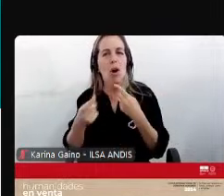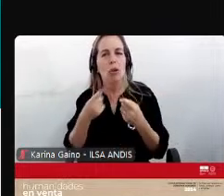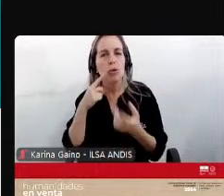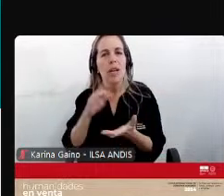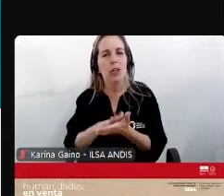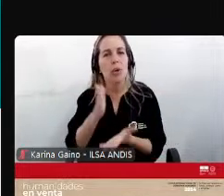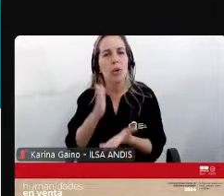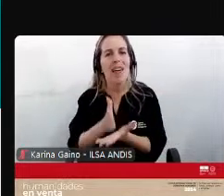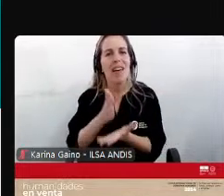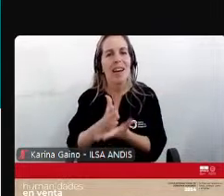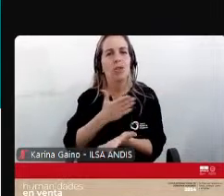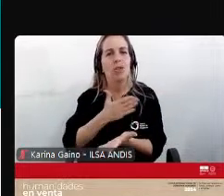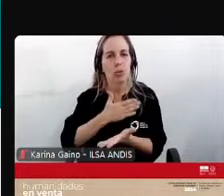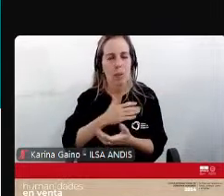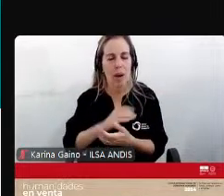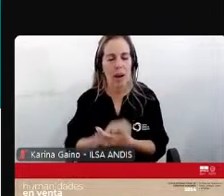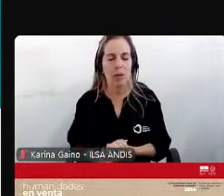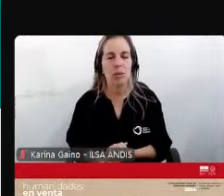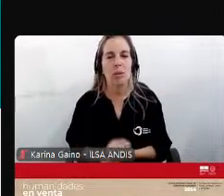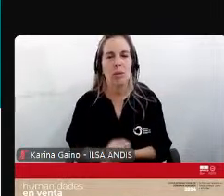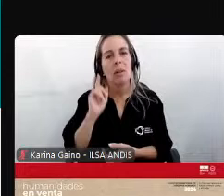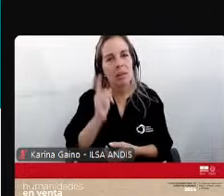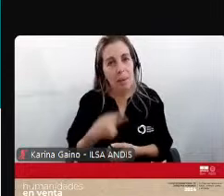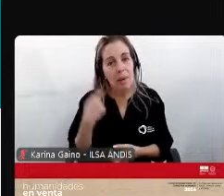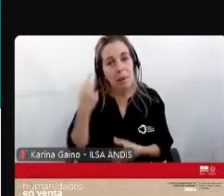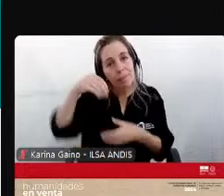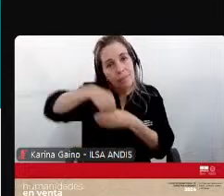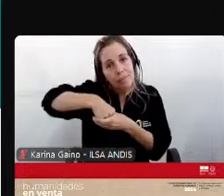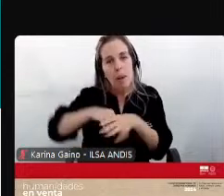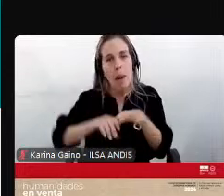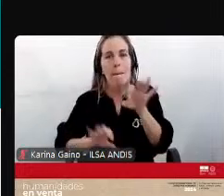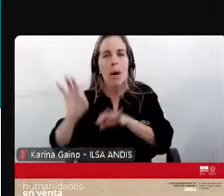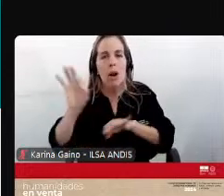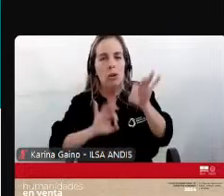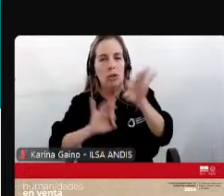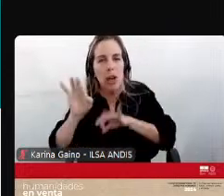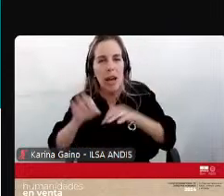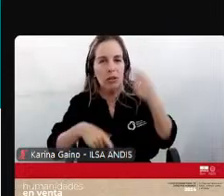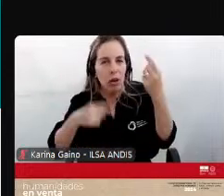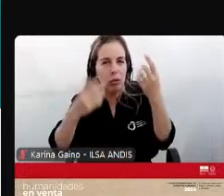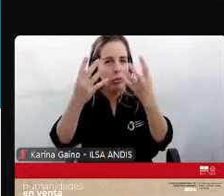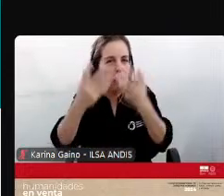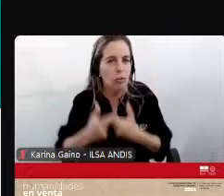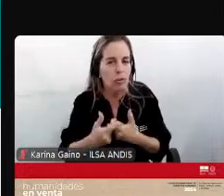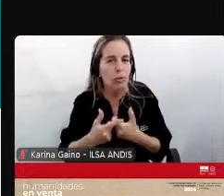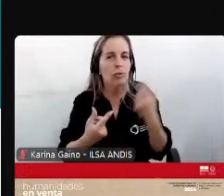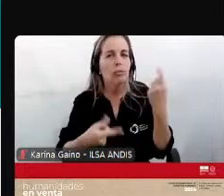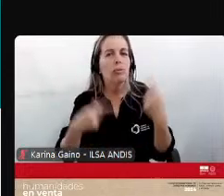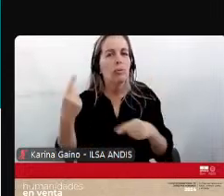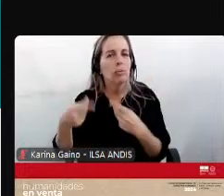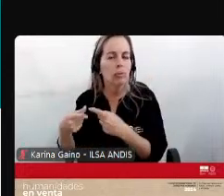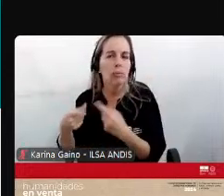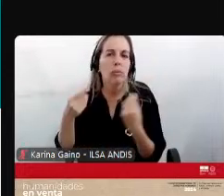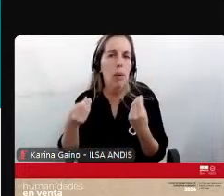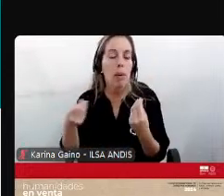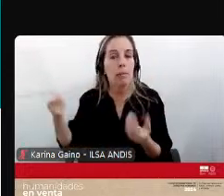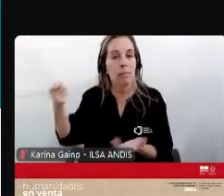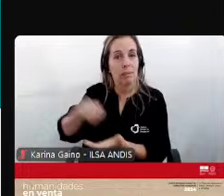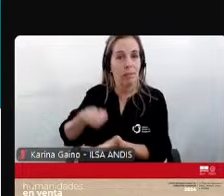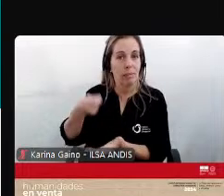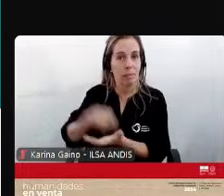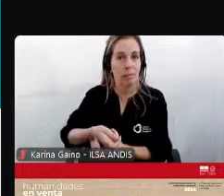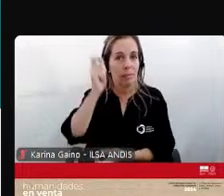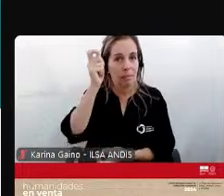which are funded by major government agencies and foundations. As you can see at the bottom, we work for a number of major international